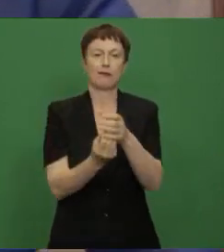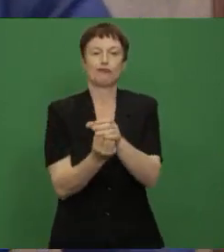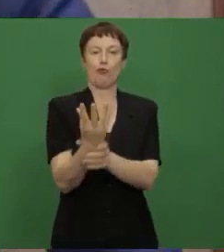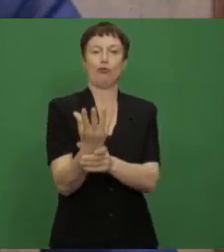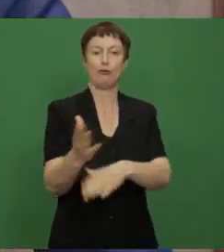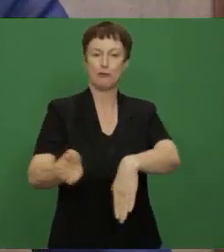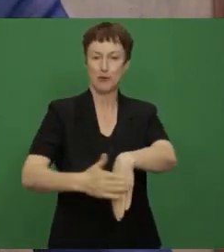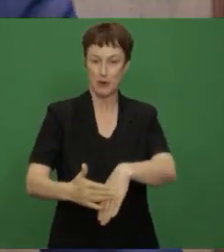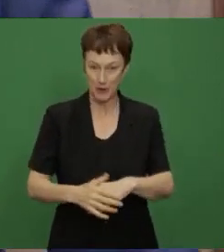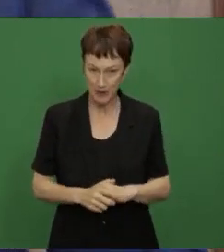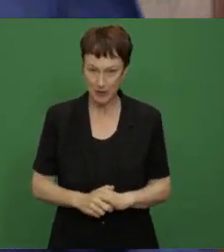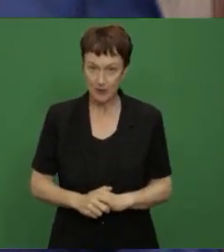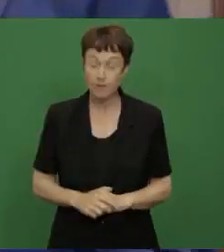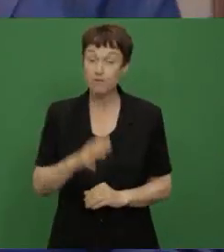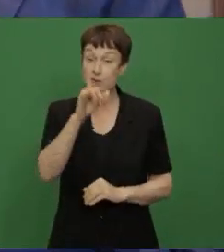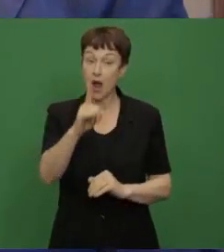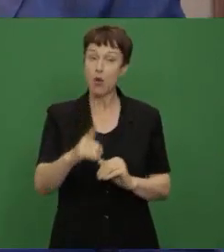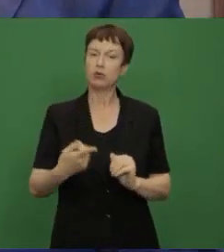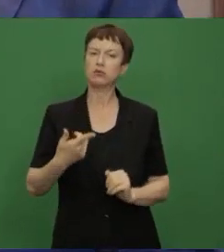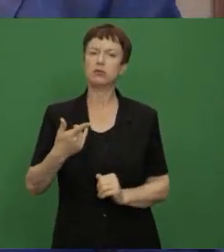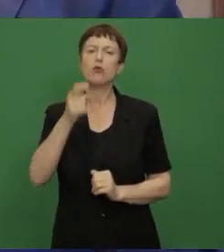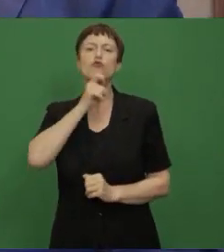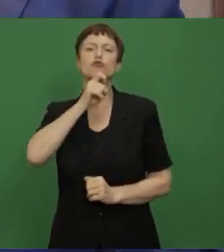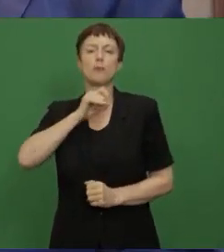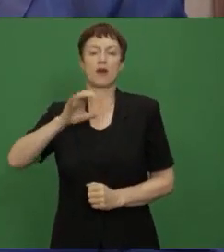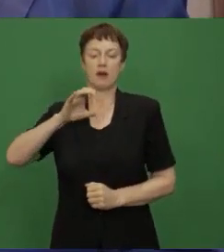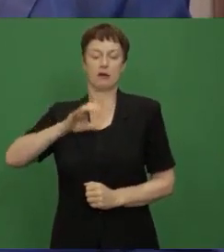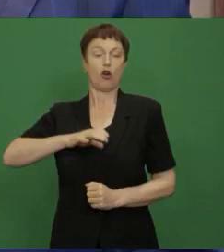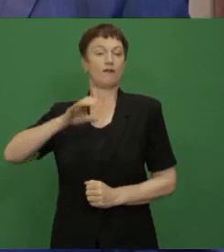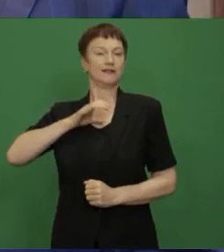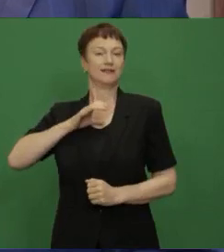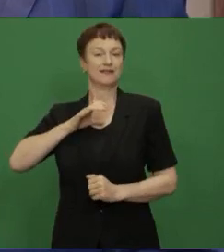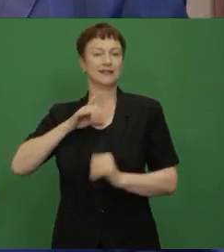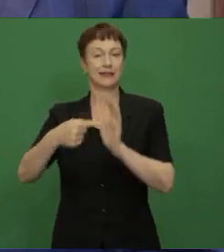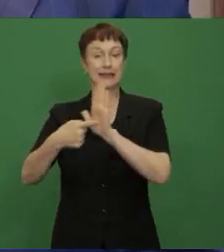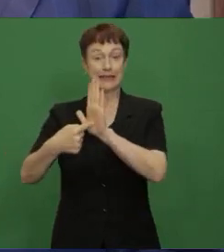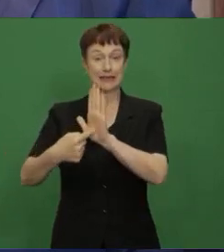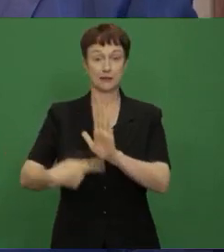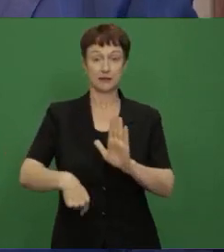With the FNB BER Consumer Confidence Index